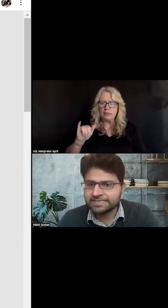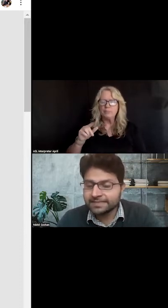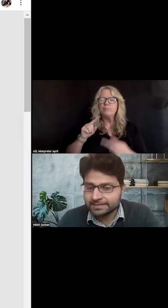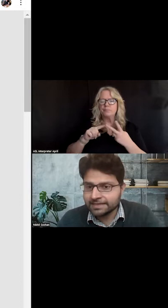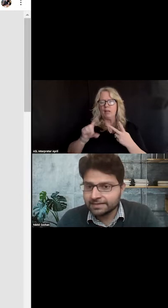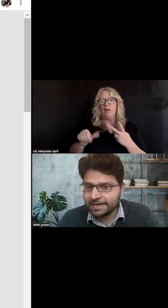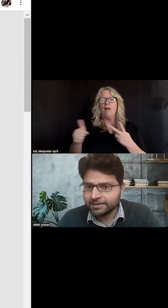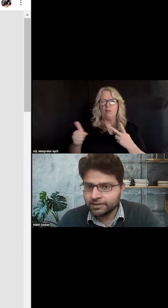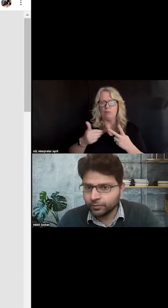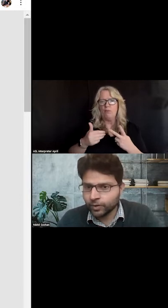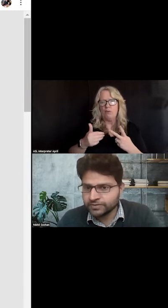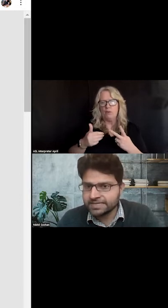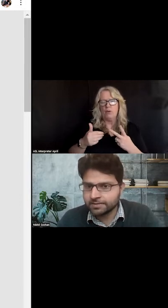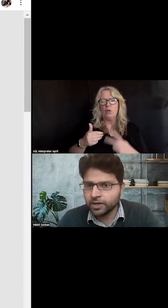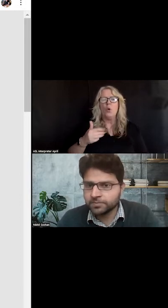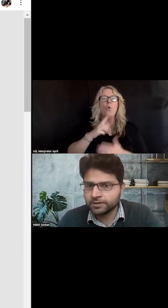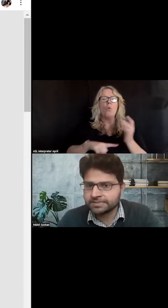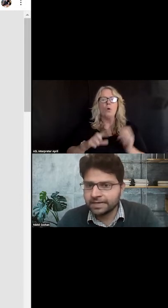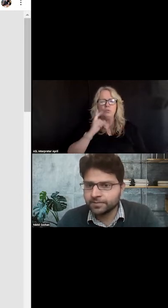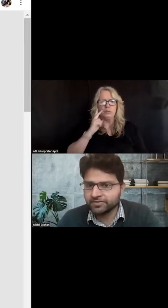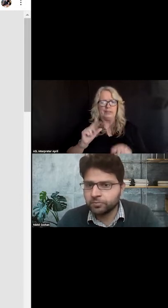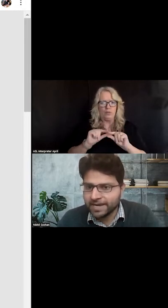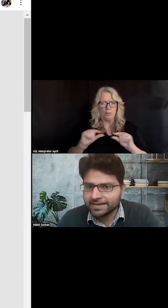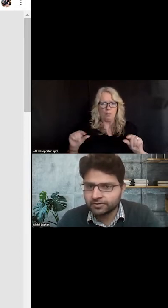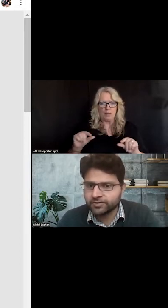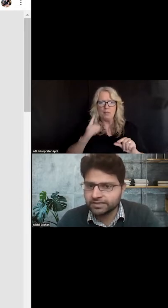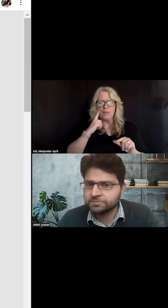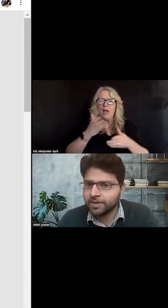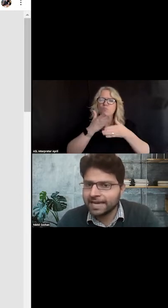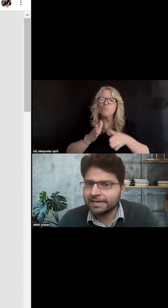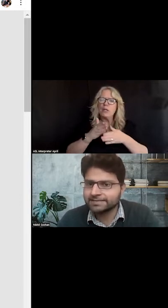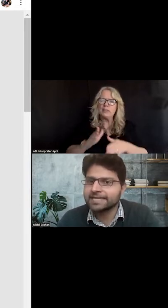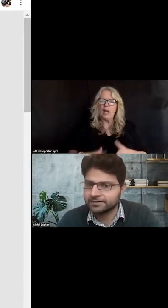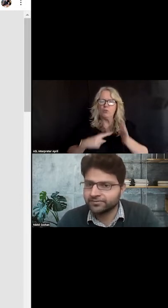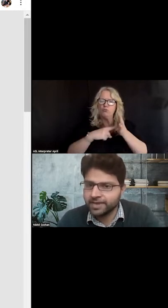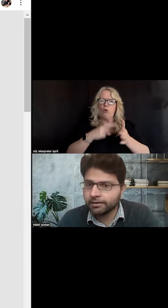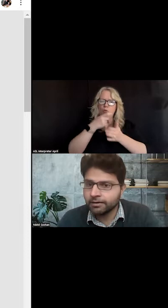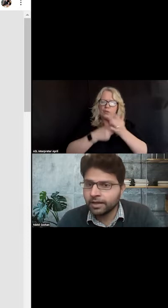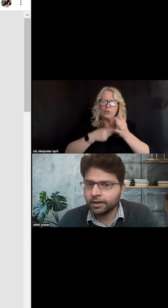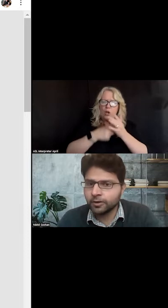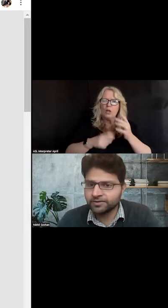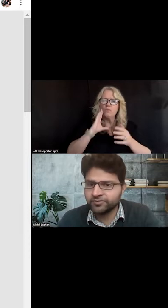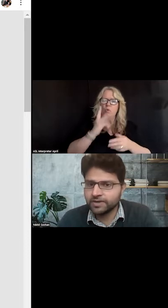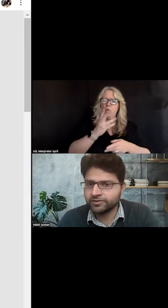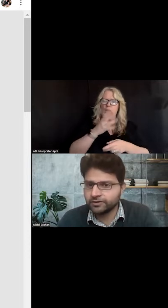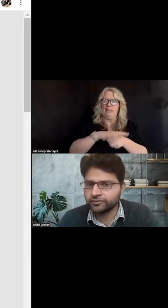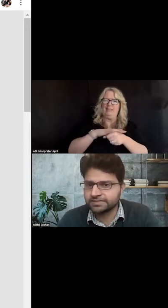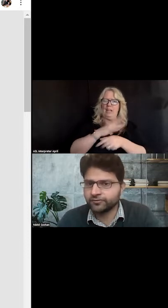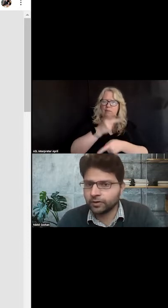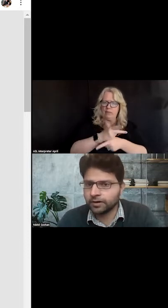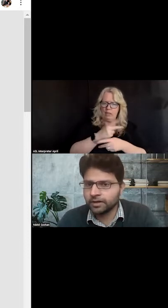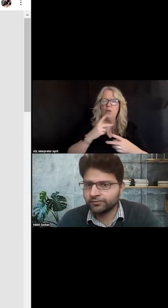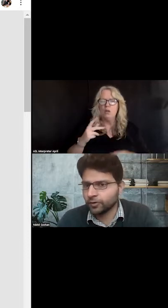I will say, and what you see at the bottom here is a little bit of the breakdown of costs by site of care, along with a few